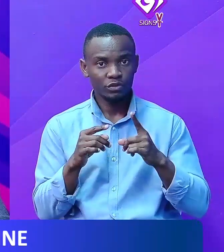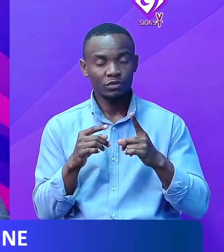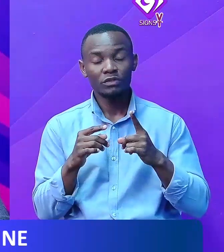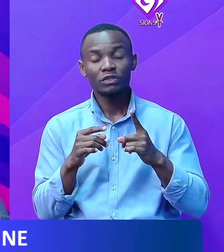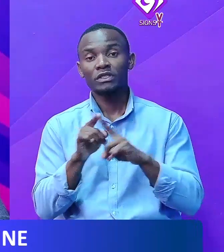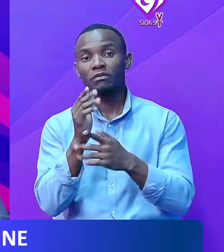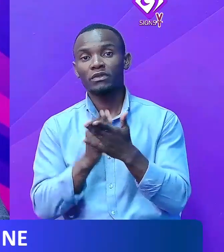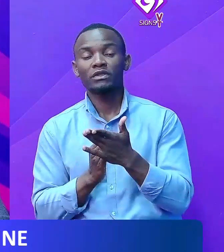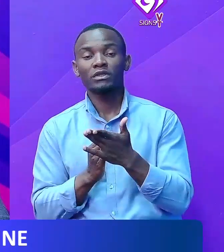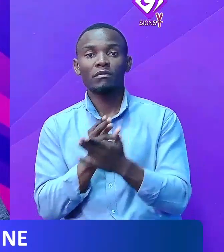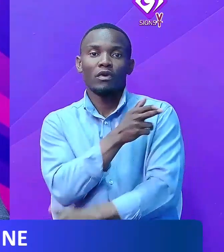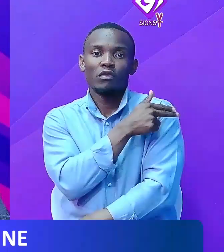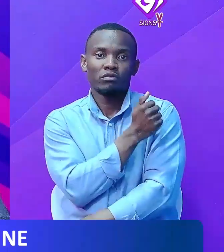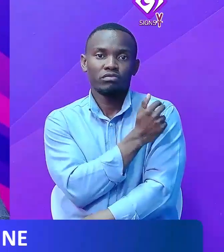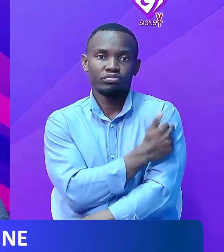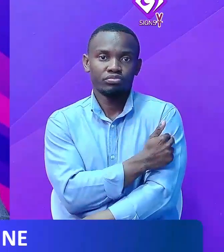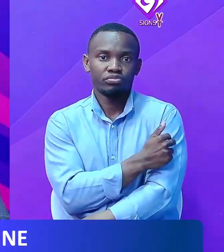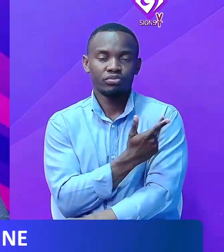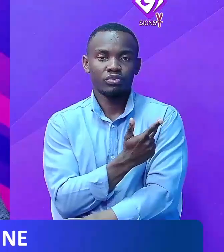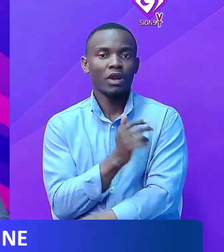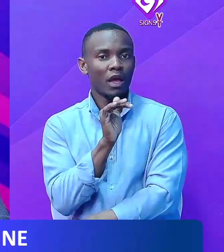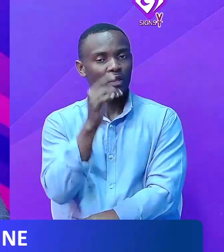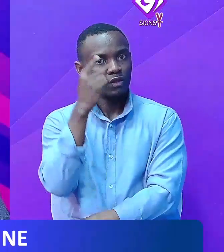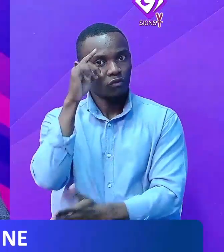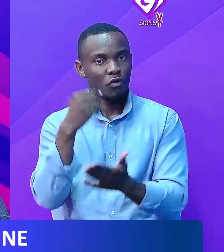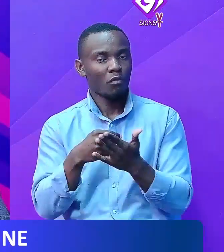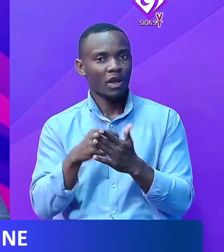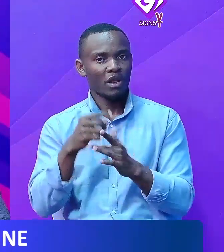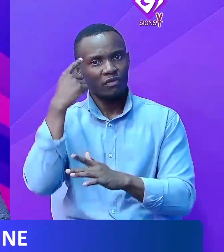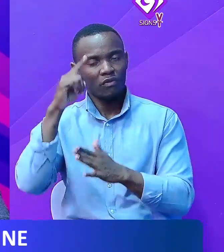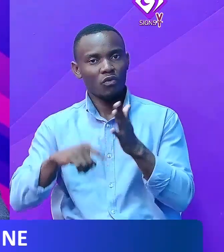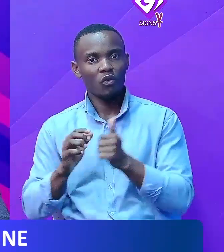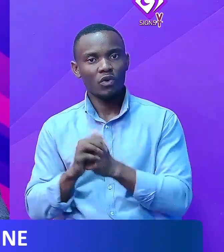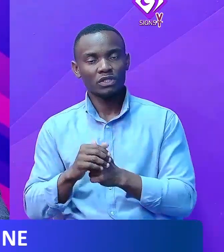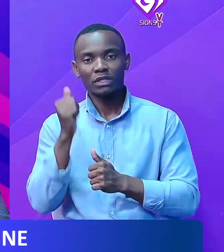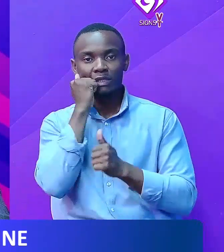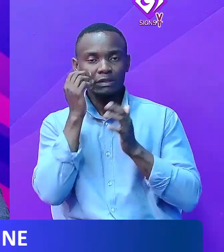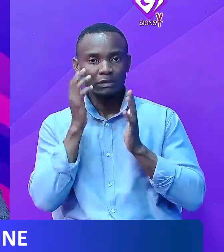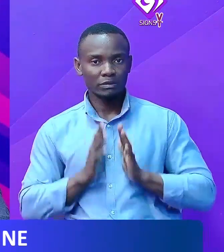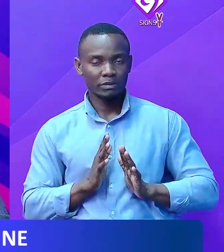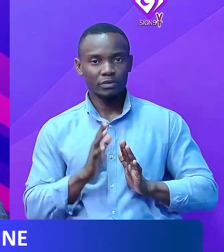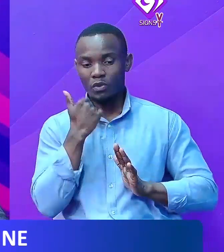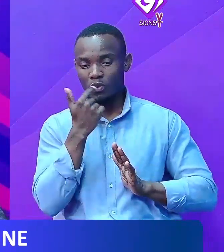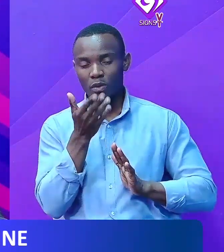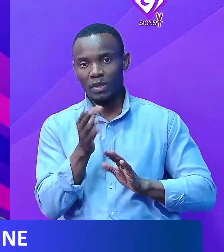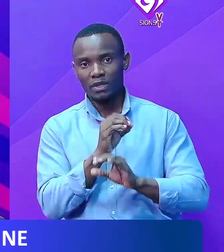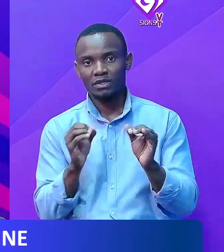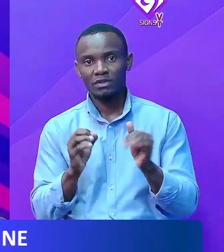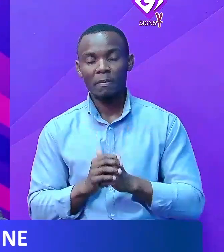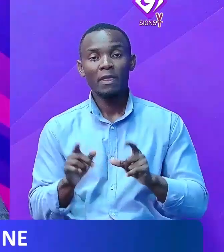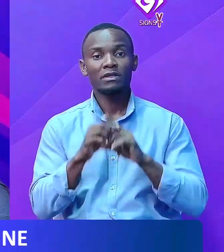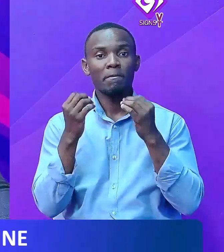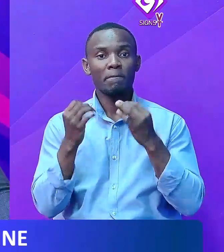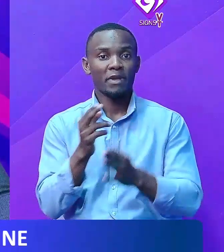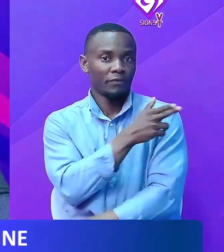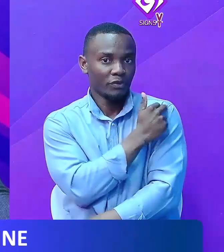allegedly billing for ghost patients and non-existent services. Several facilities have since been closed